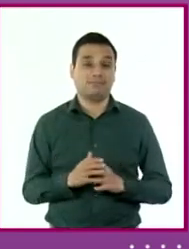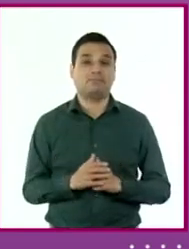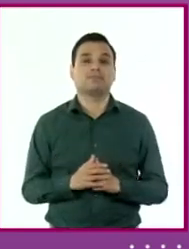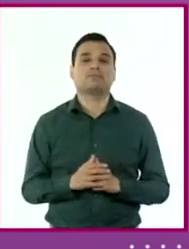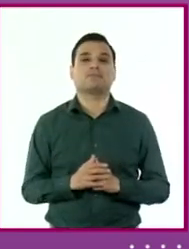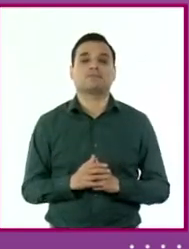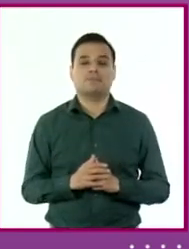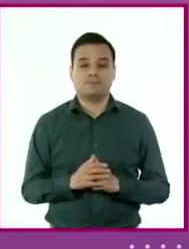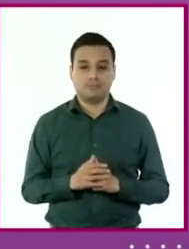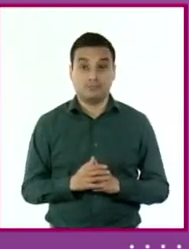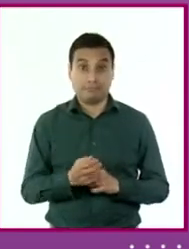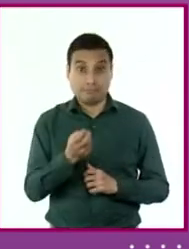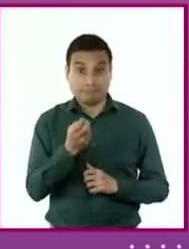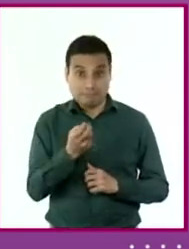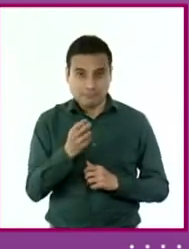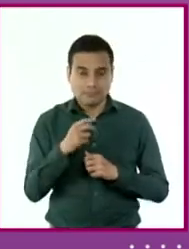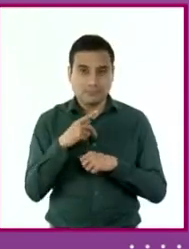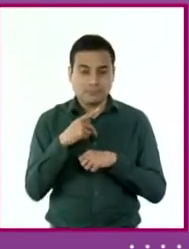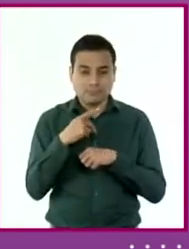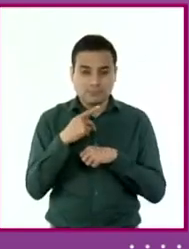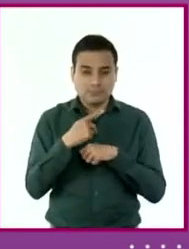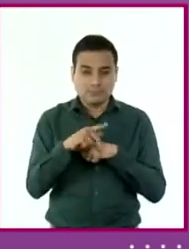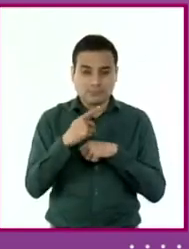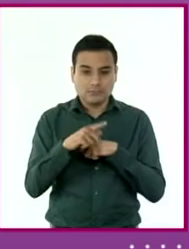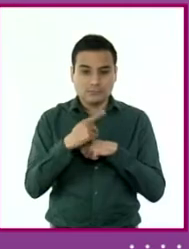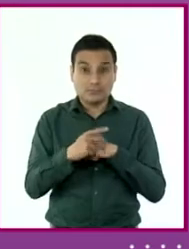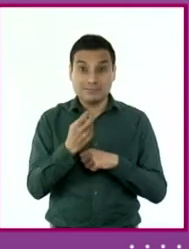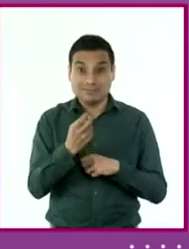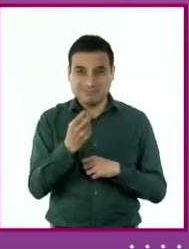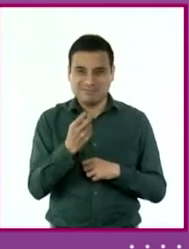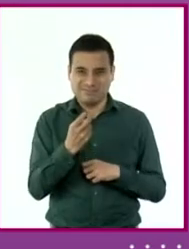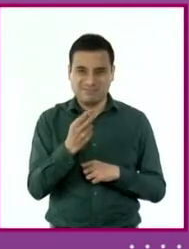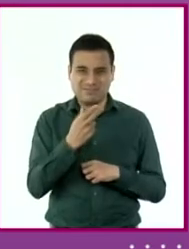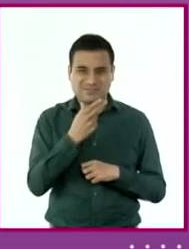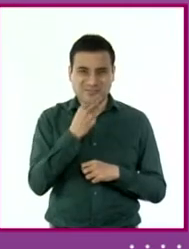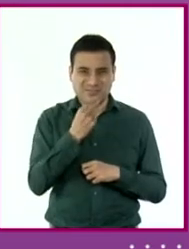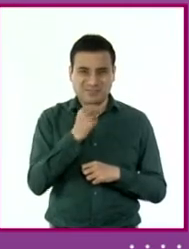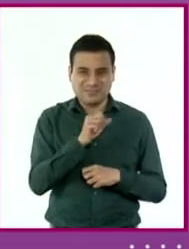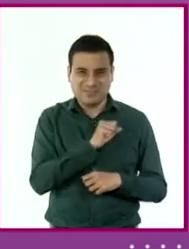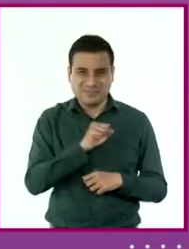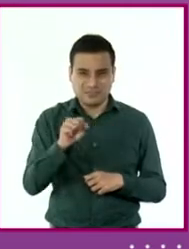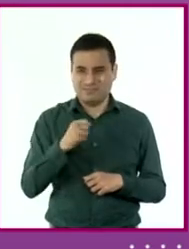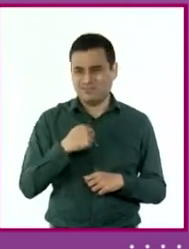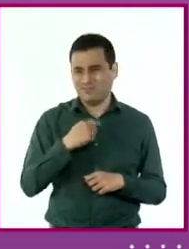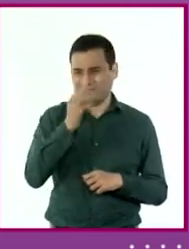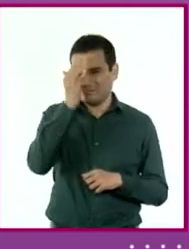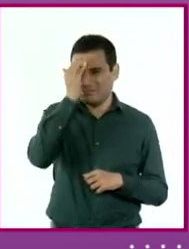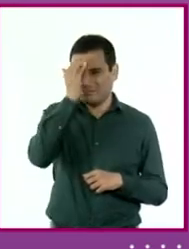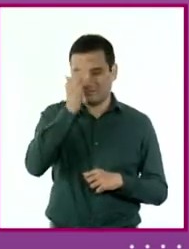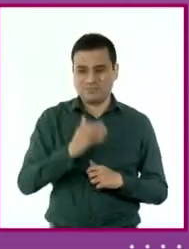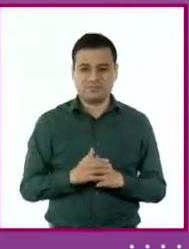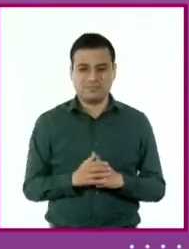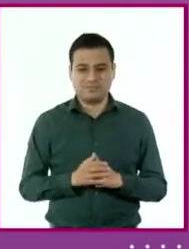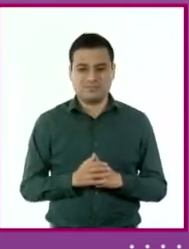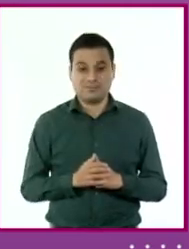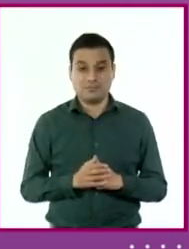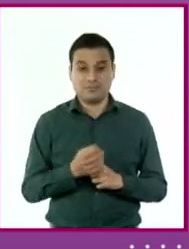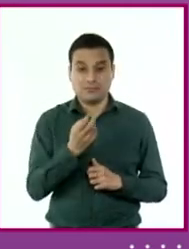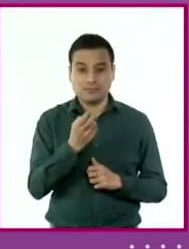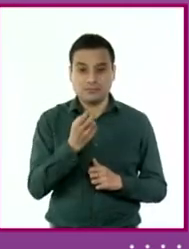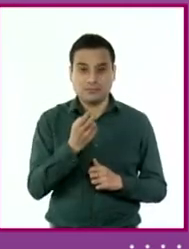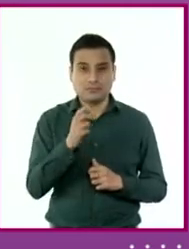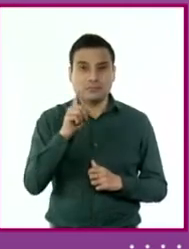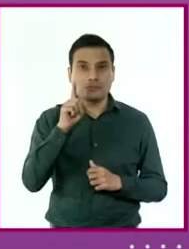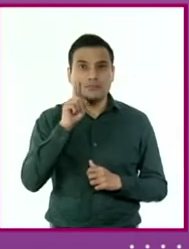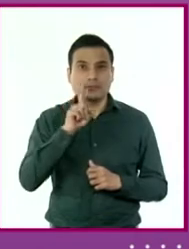Oh, he's dangerous. He's Basin. I know. Yes, she's a Stacy. We have